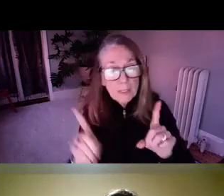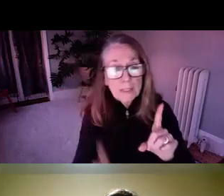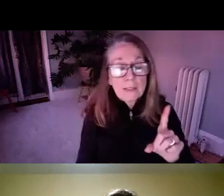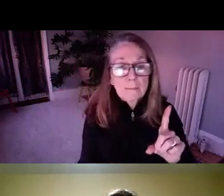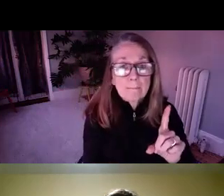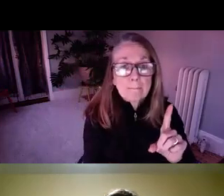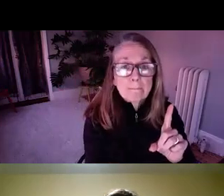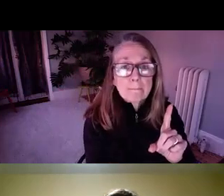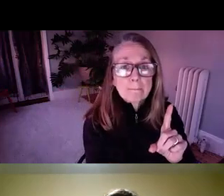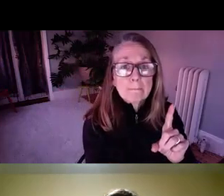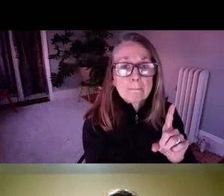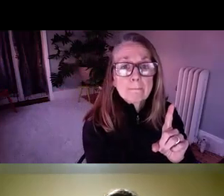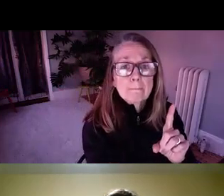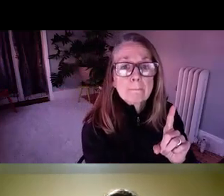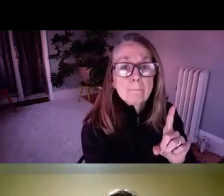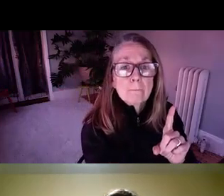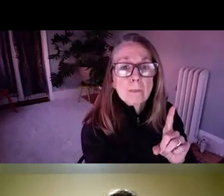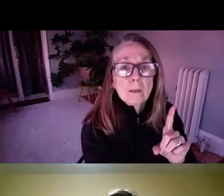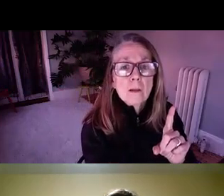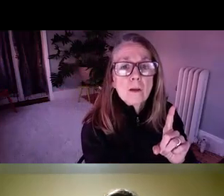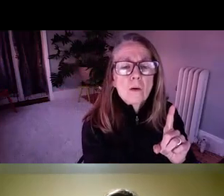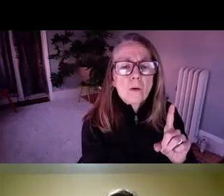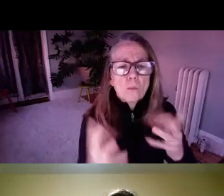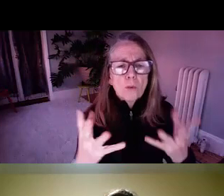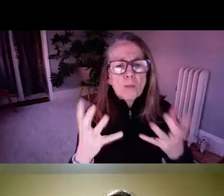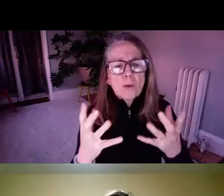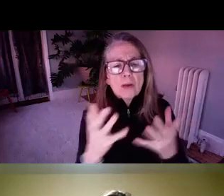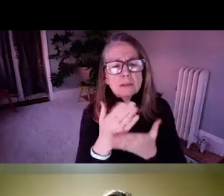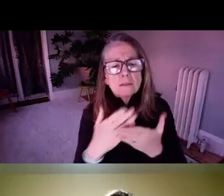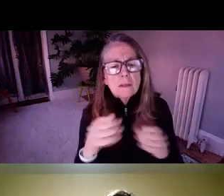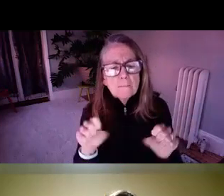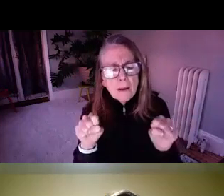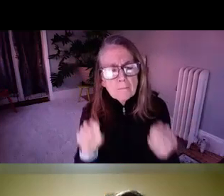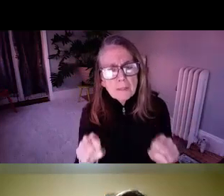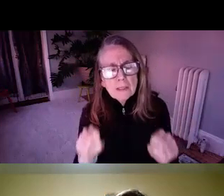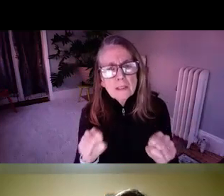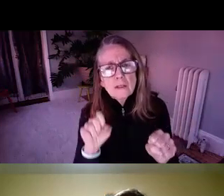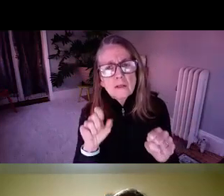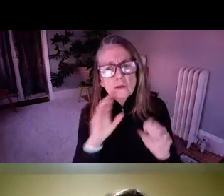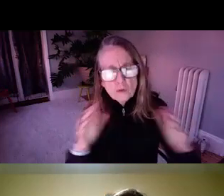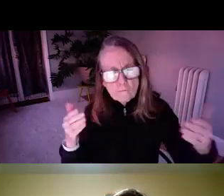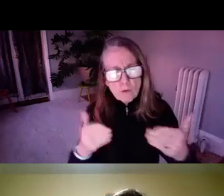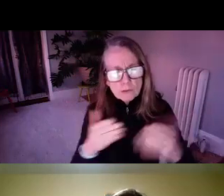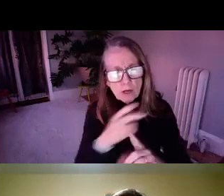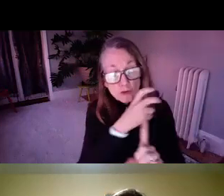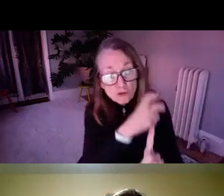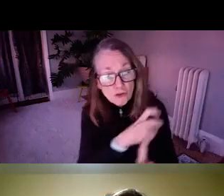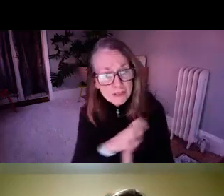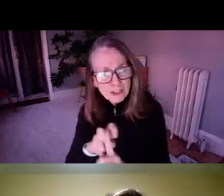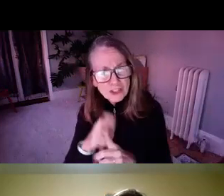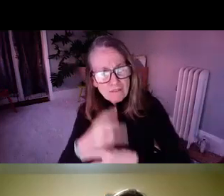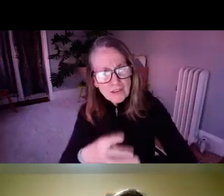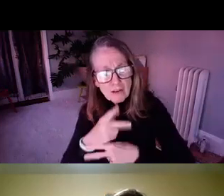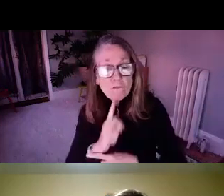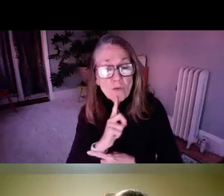certainly being able to have some kind of capacity to focus on transitions of care for the deaf and hard of